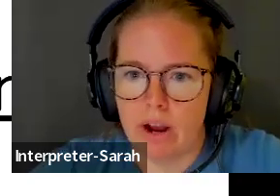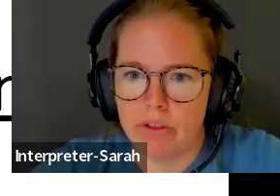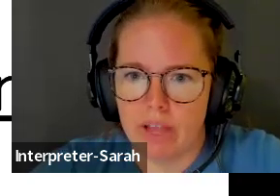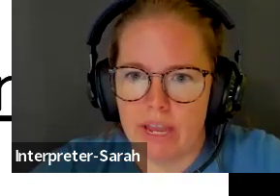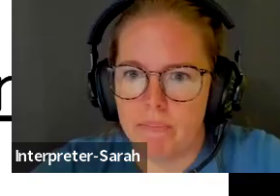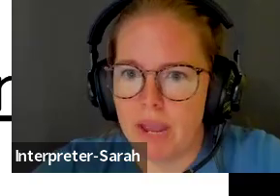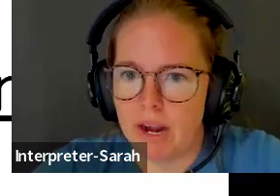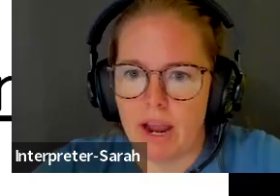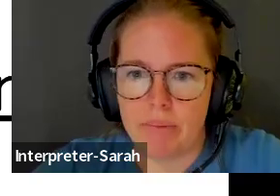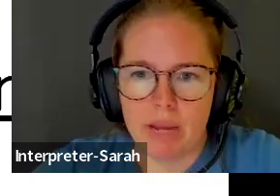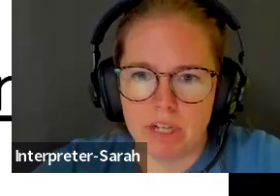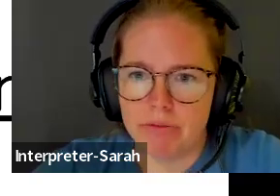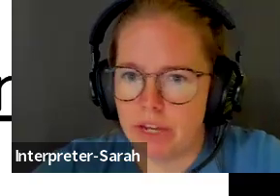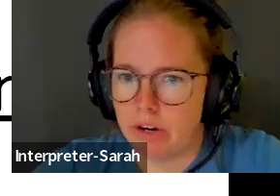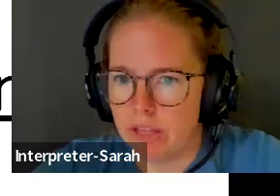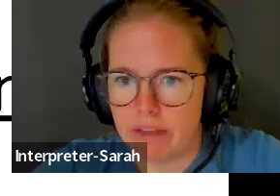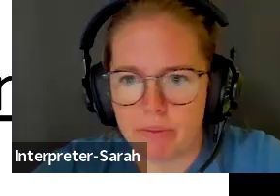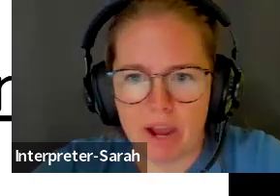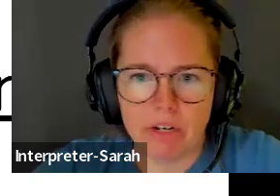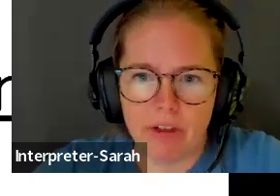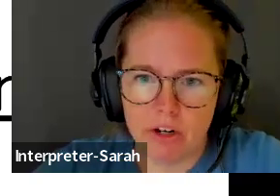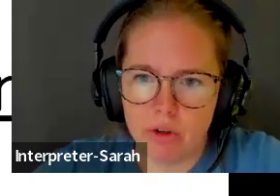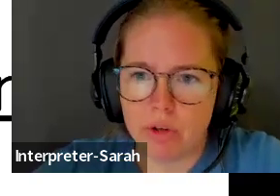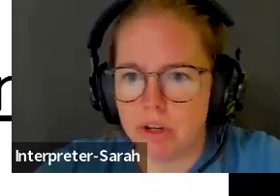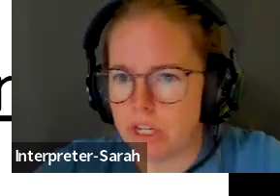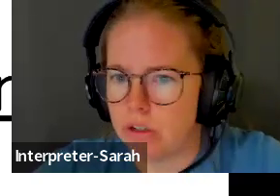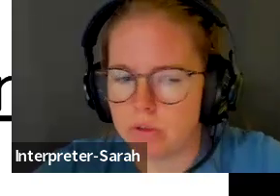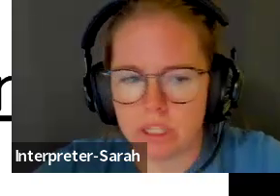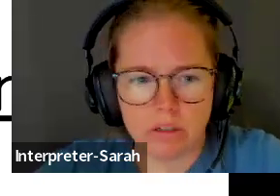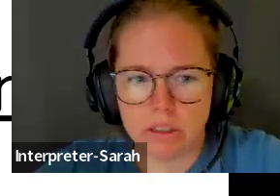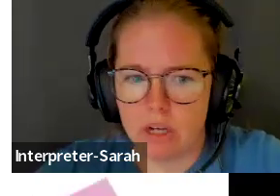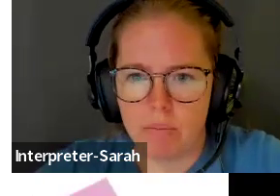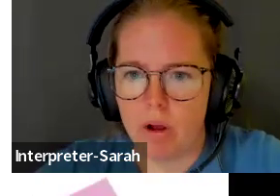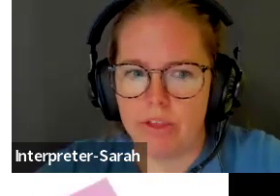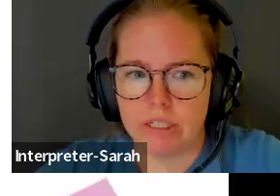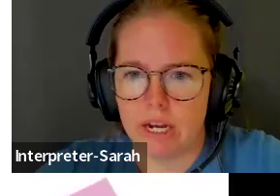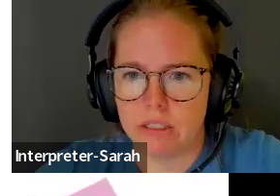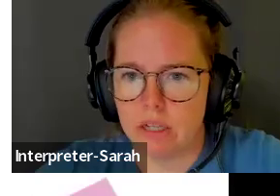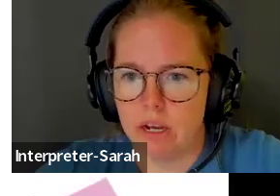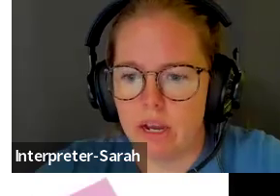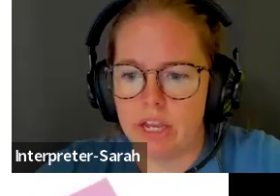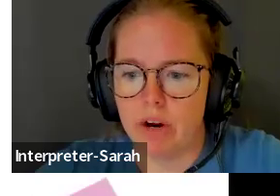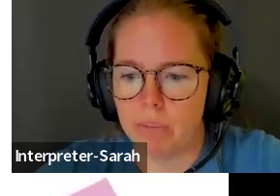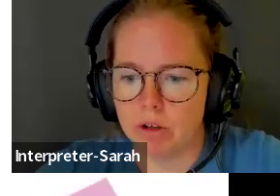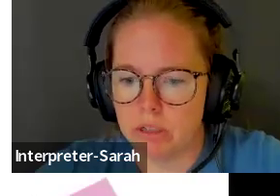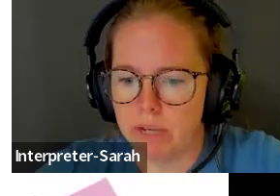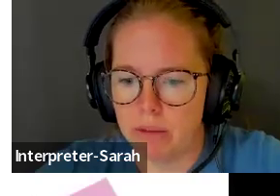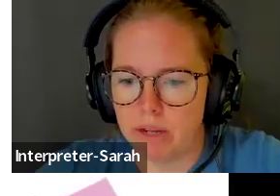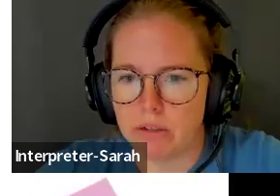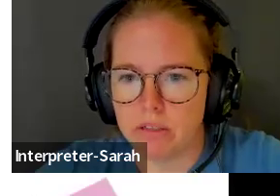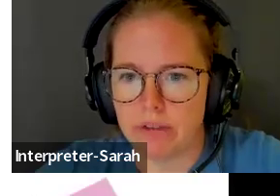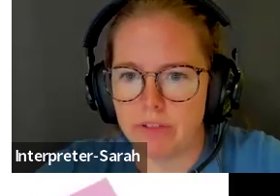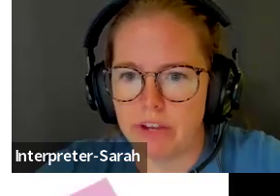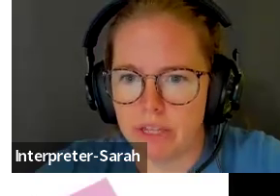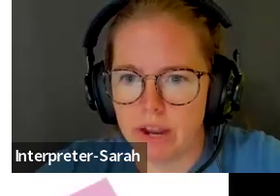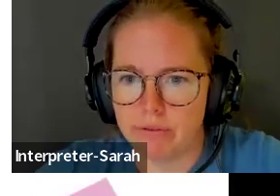And so now they're like, man, I became deaf later in life. I'm having to find a new community, new skills, all this as a hearing person